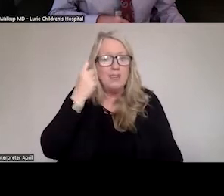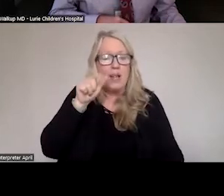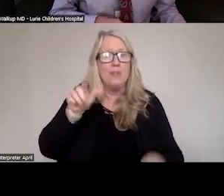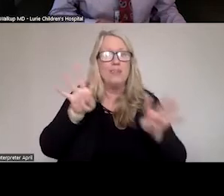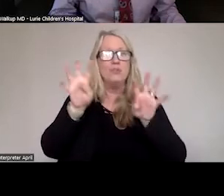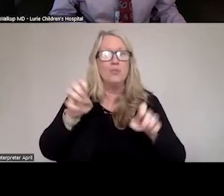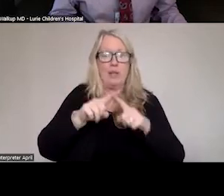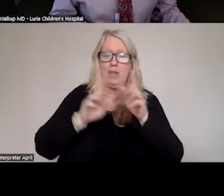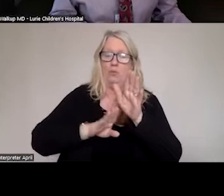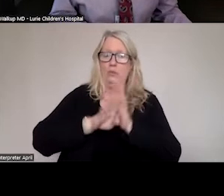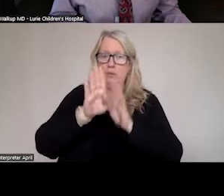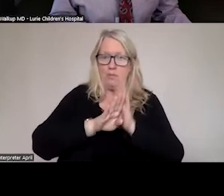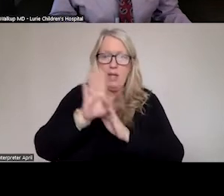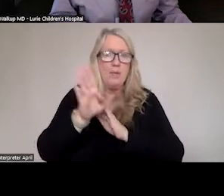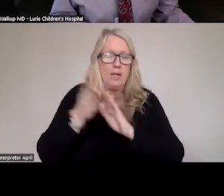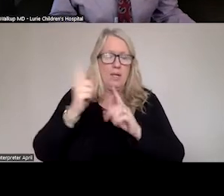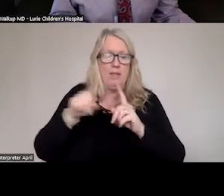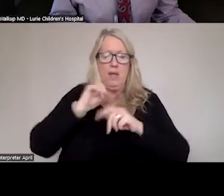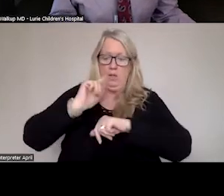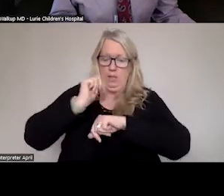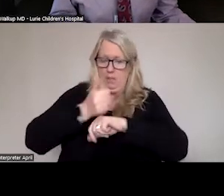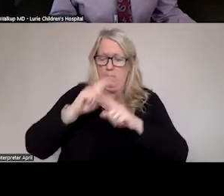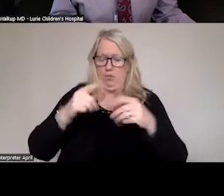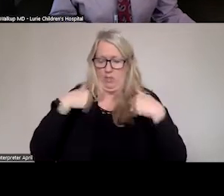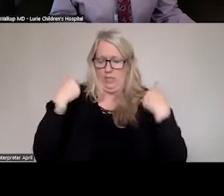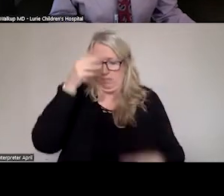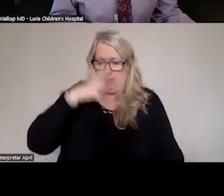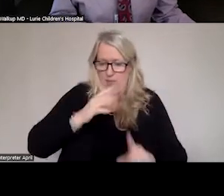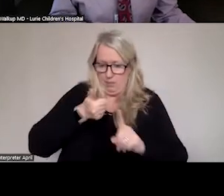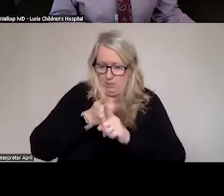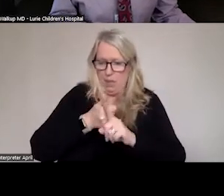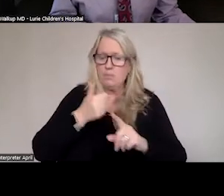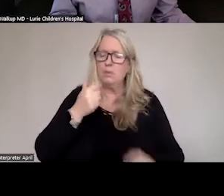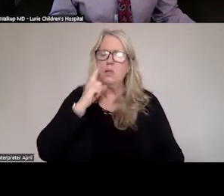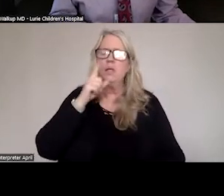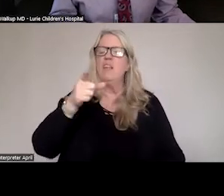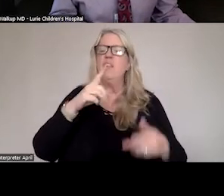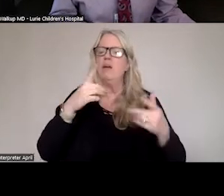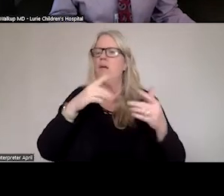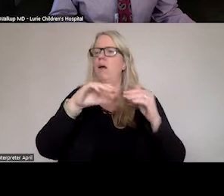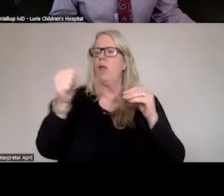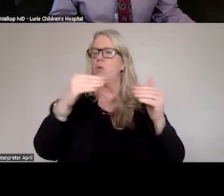was developed and implemented by the young men themselves out in their broader community of peers.